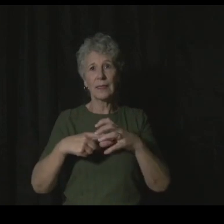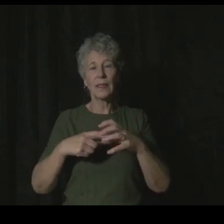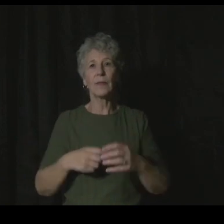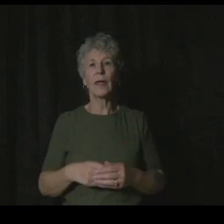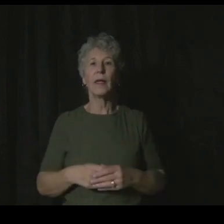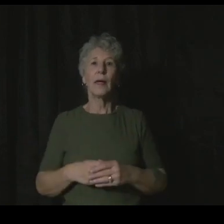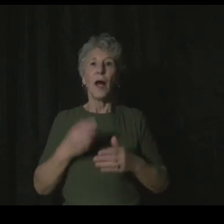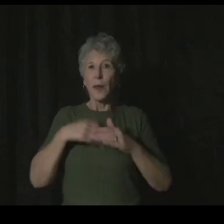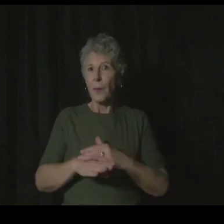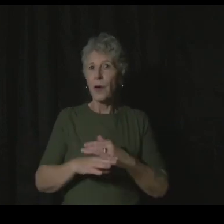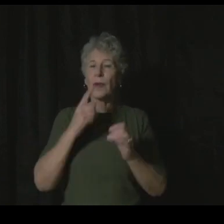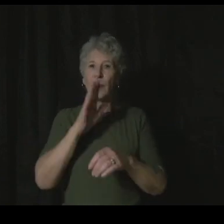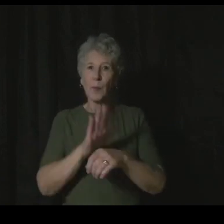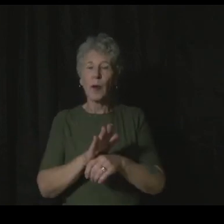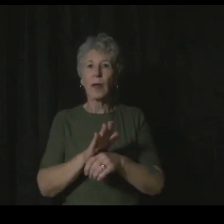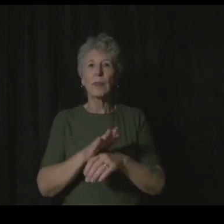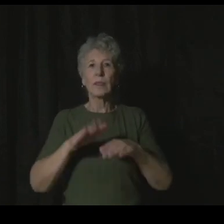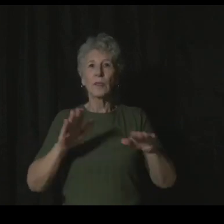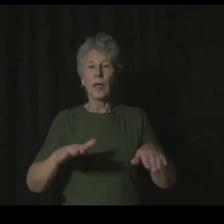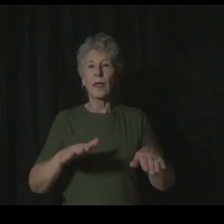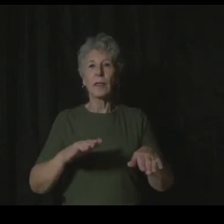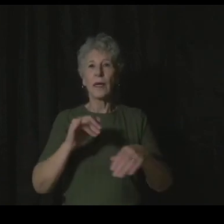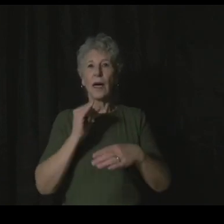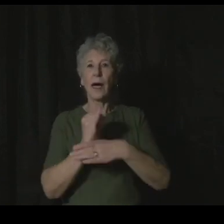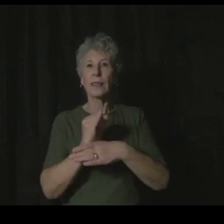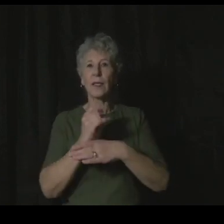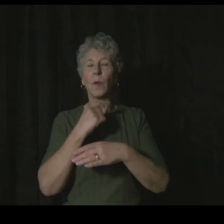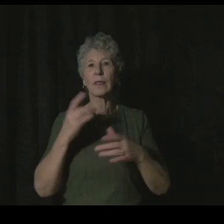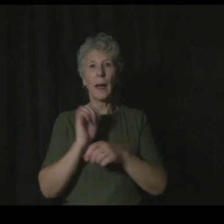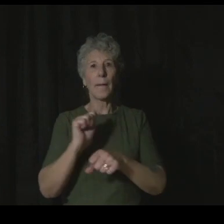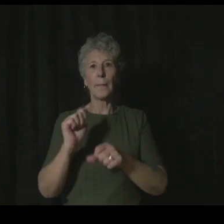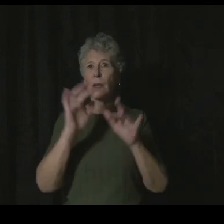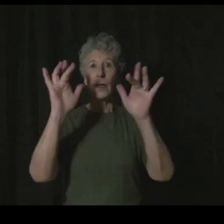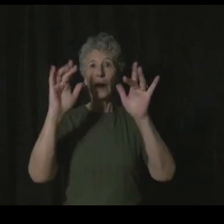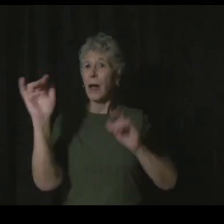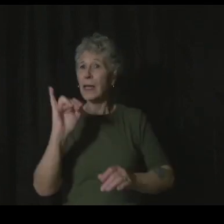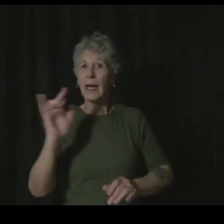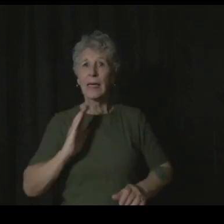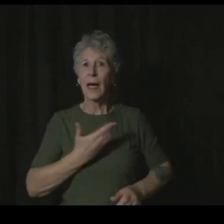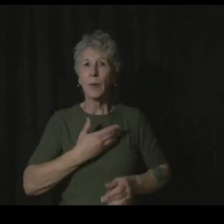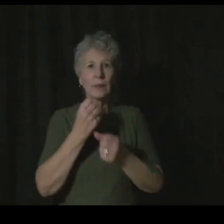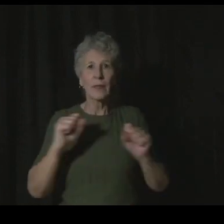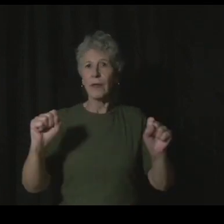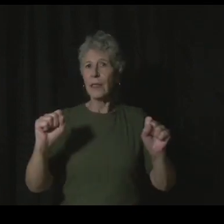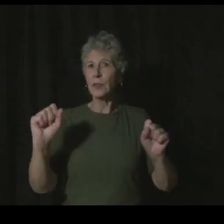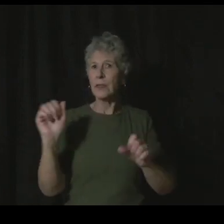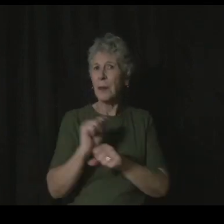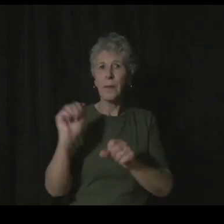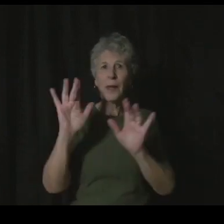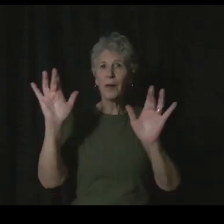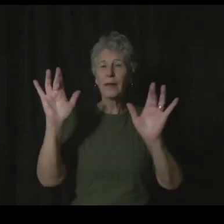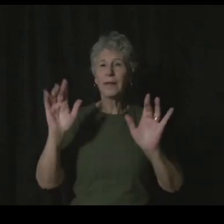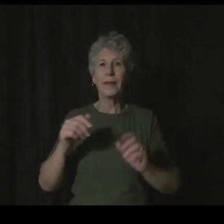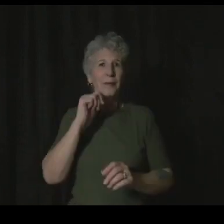birth of the promised child, Isaac, was a miracle. Just like our salvation is a miracle. It